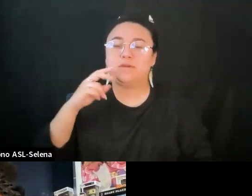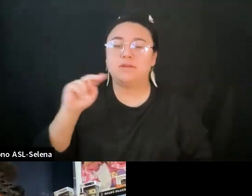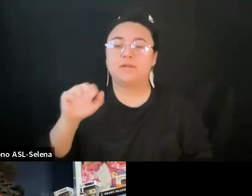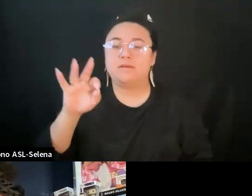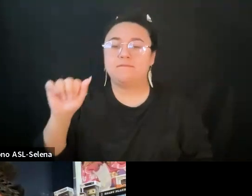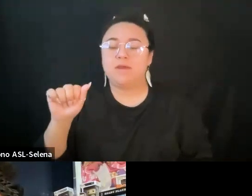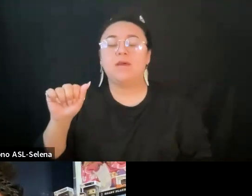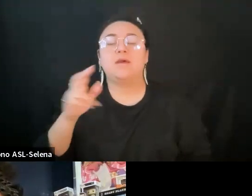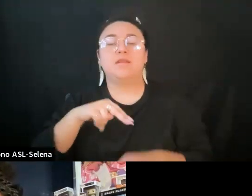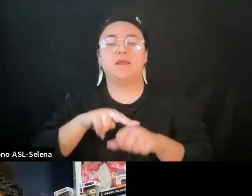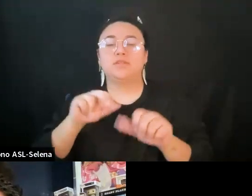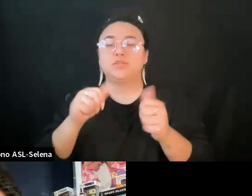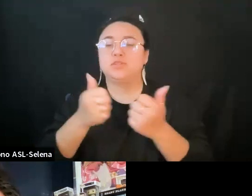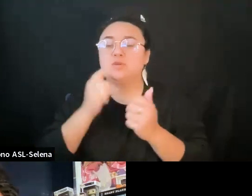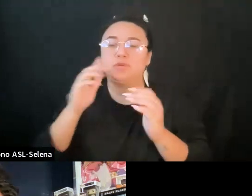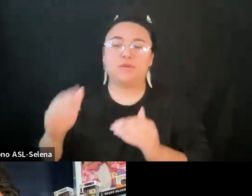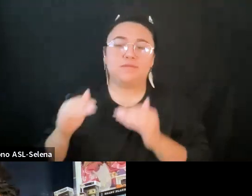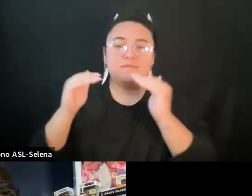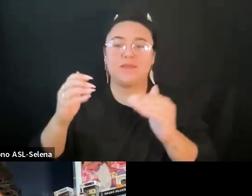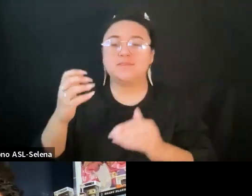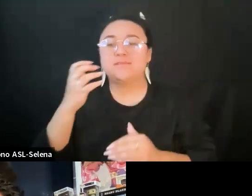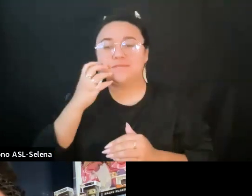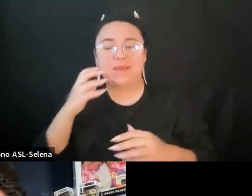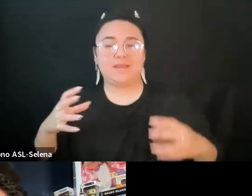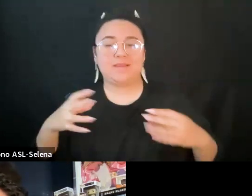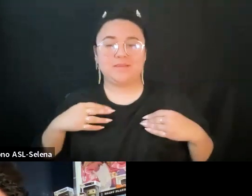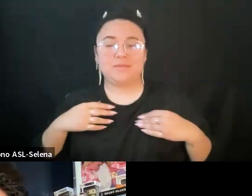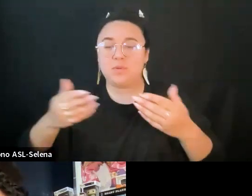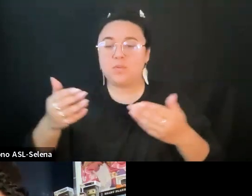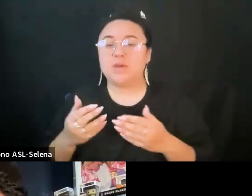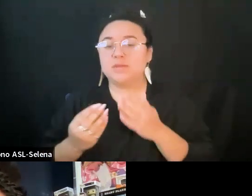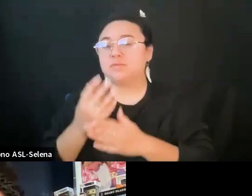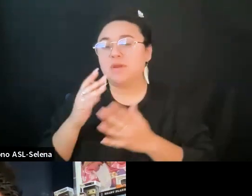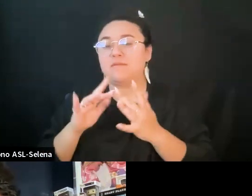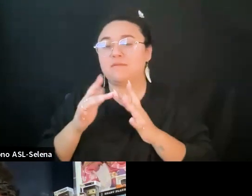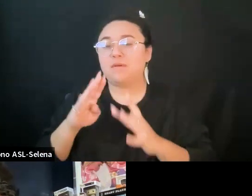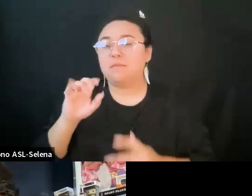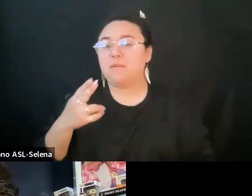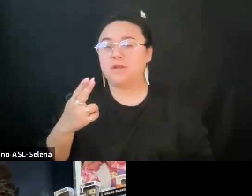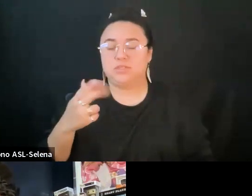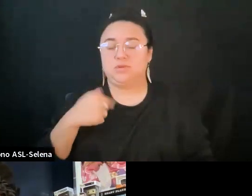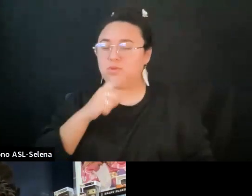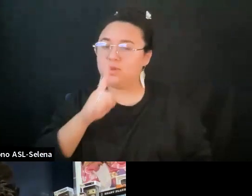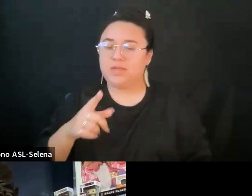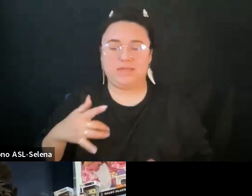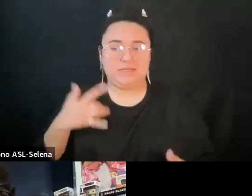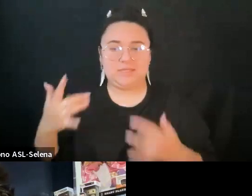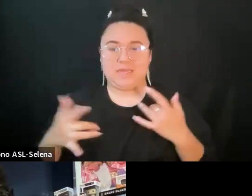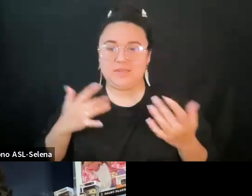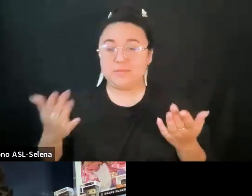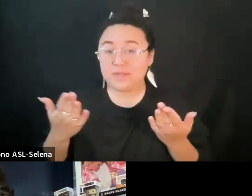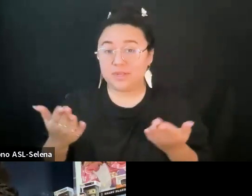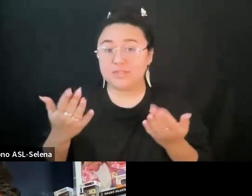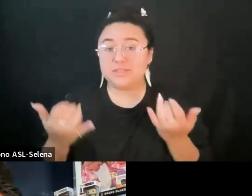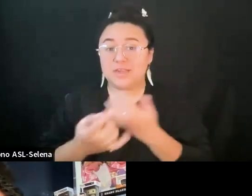to Advance Fat Acceptance. And welcome to our spring virtual brunch. We are super excited to be with you today